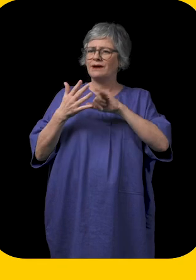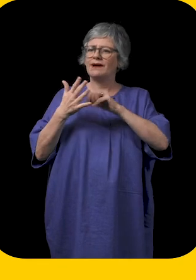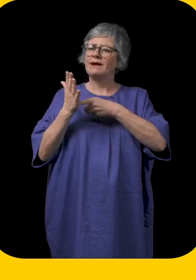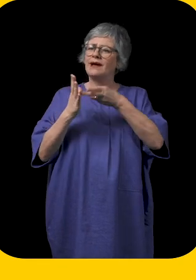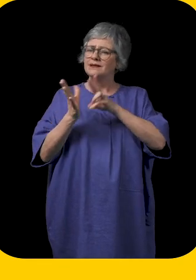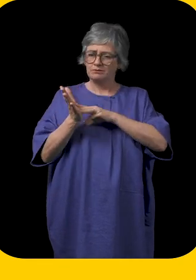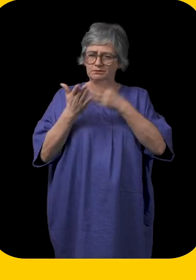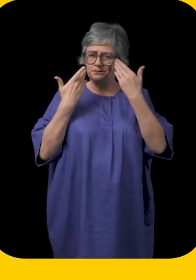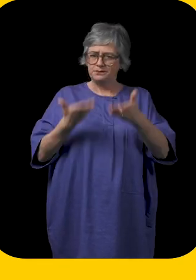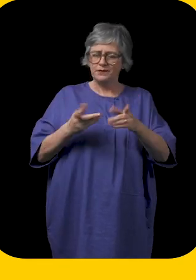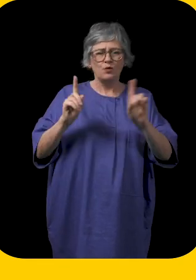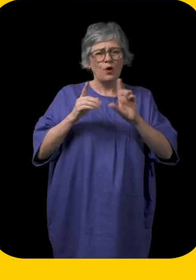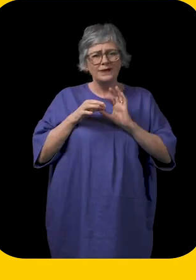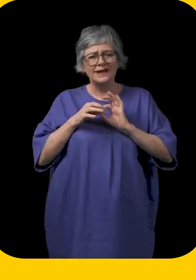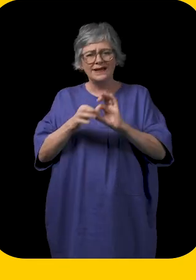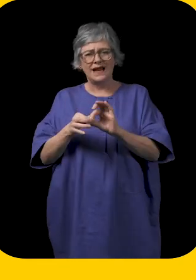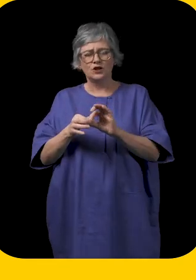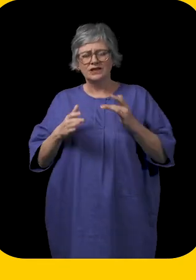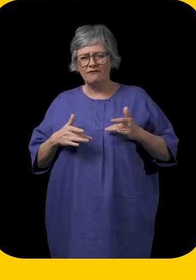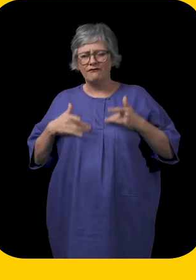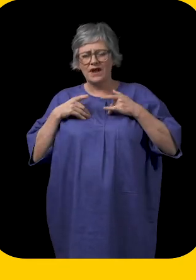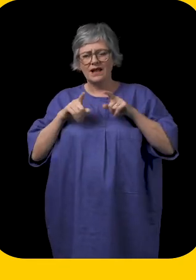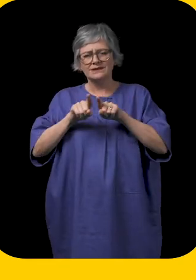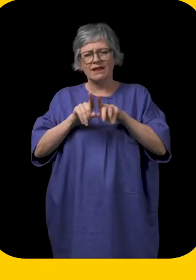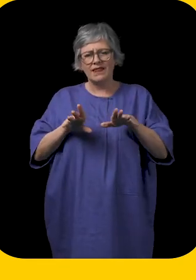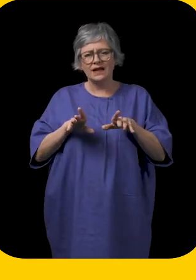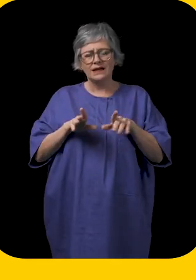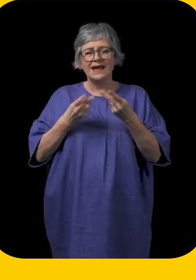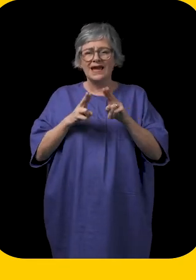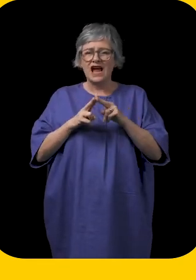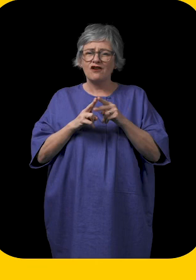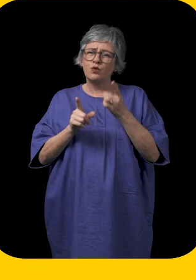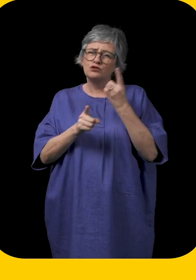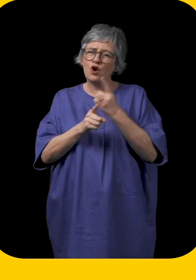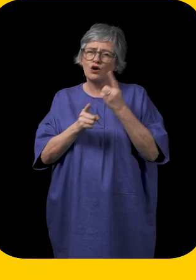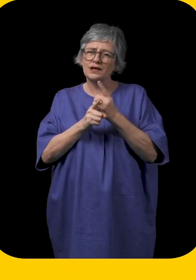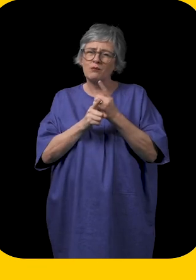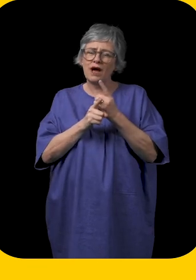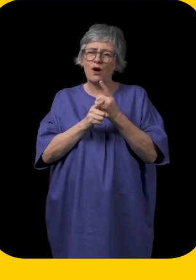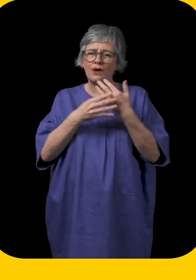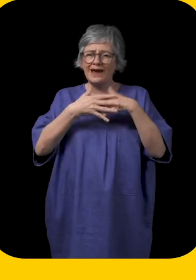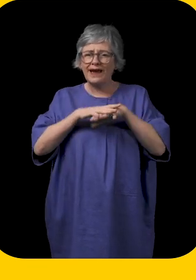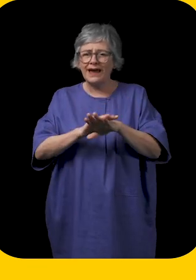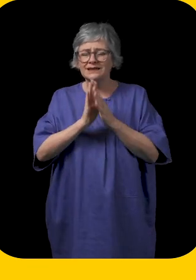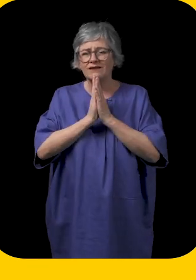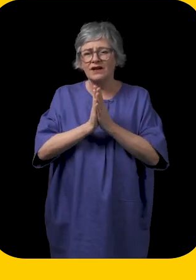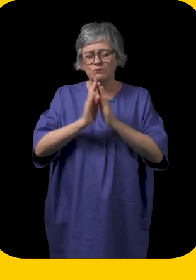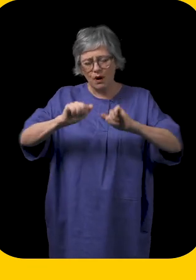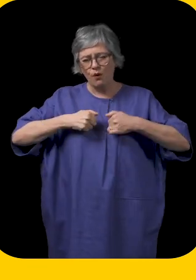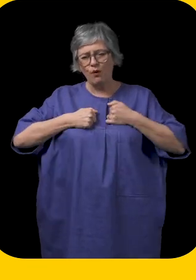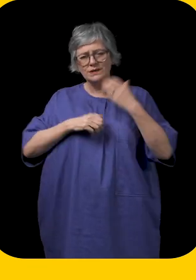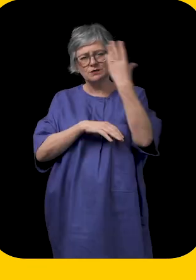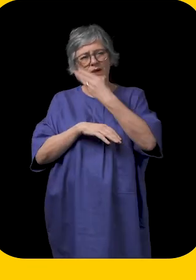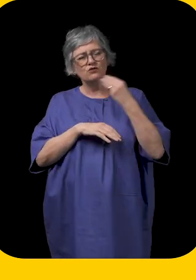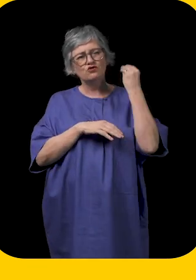it to Islam or another spiritual, you know, I don't know what they would connect it to, because it feels like, you know, if we're talking about interfaith and multifaith, it feels like my